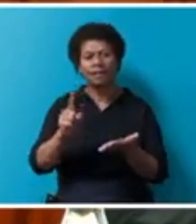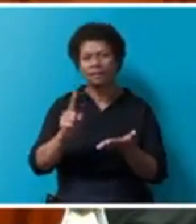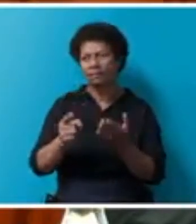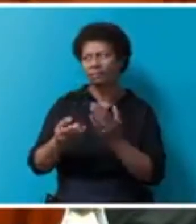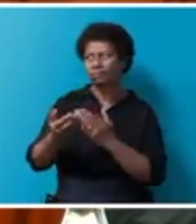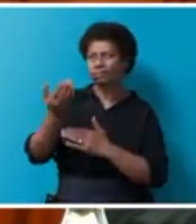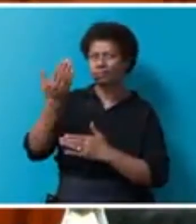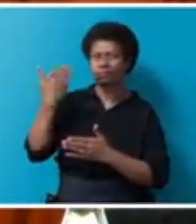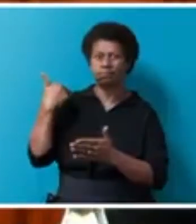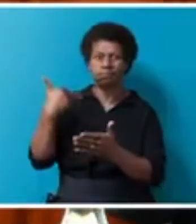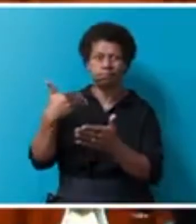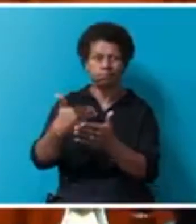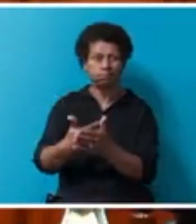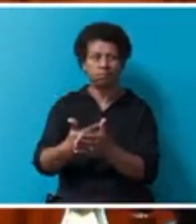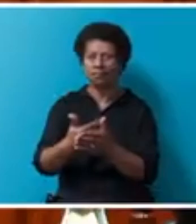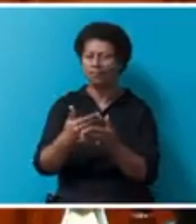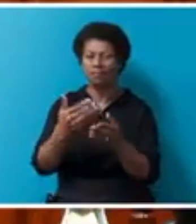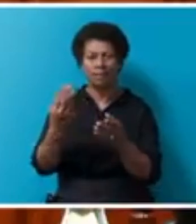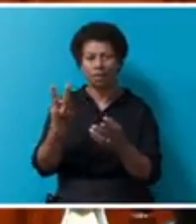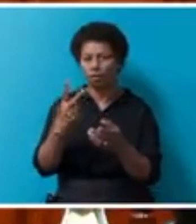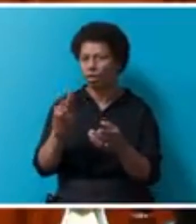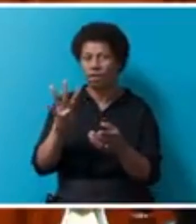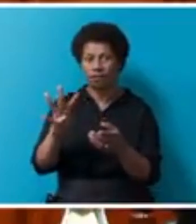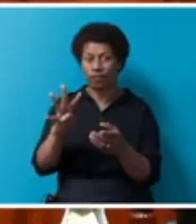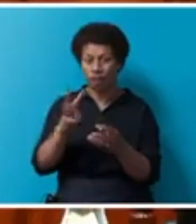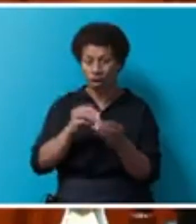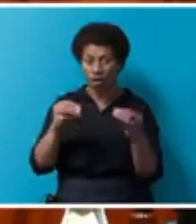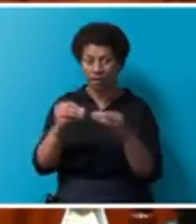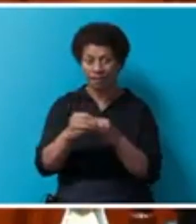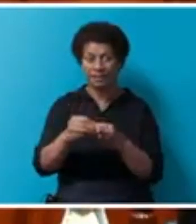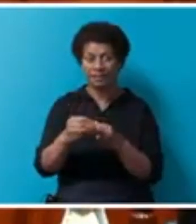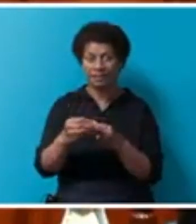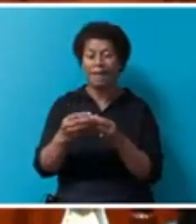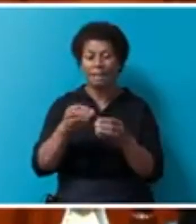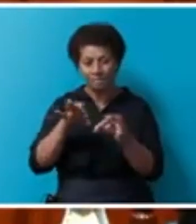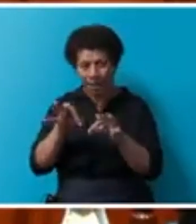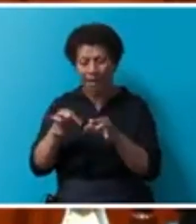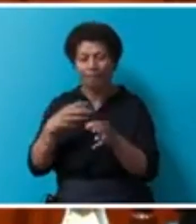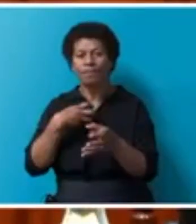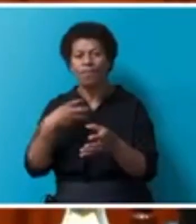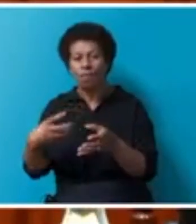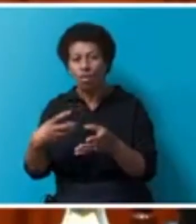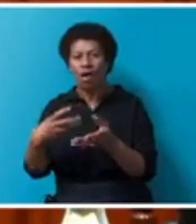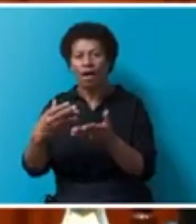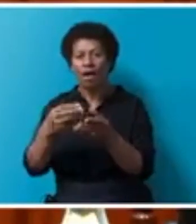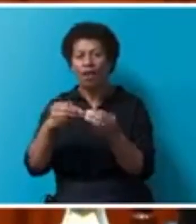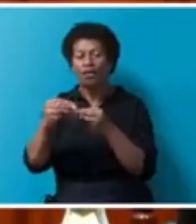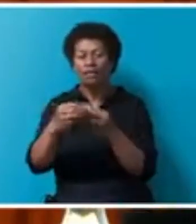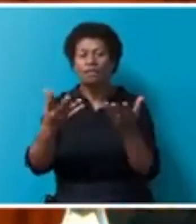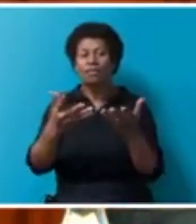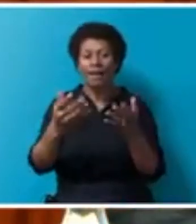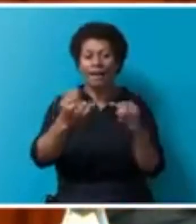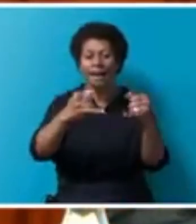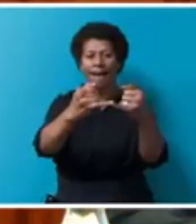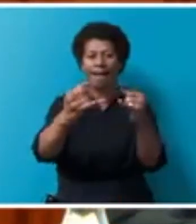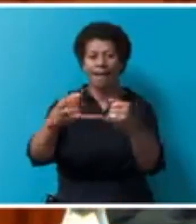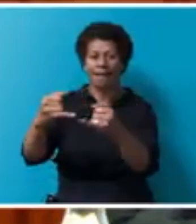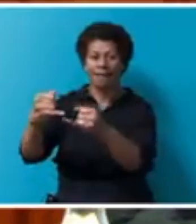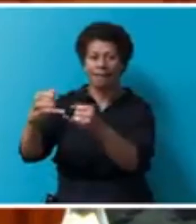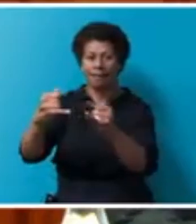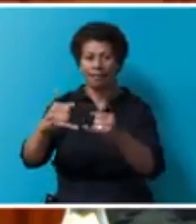year. It maintains 24 offices with plans for additional office in maritime areas and handles